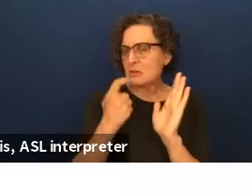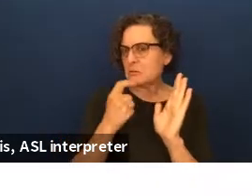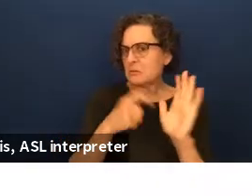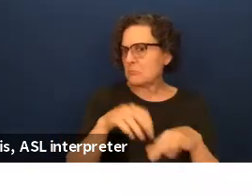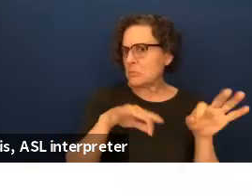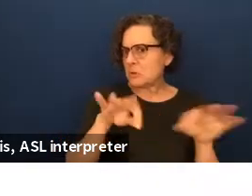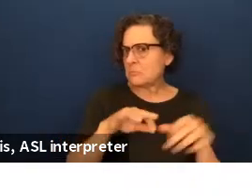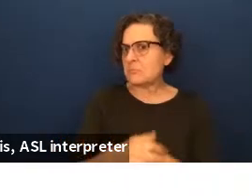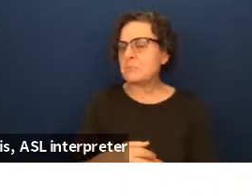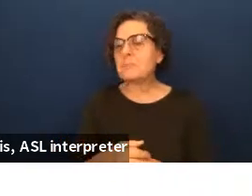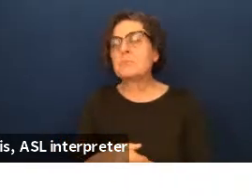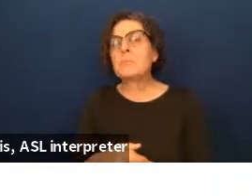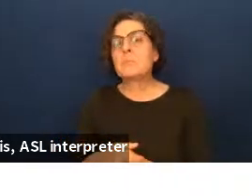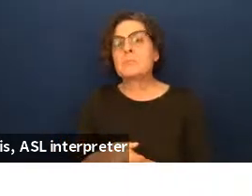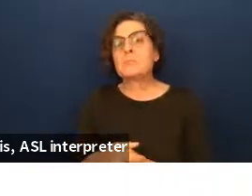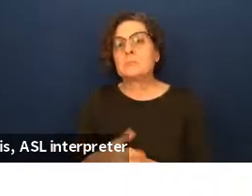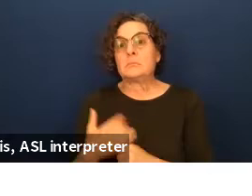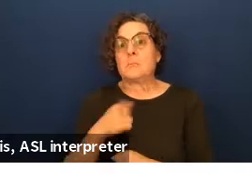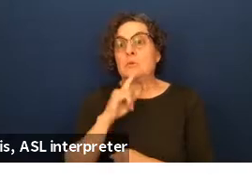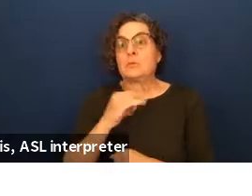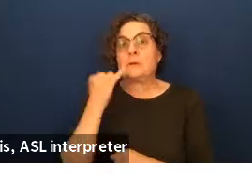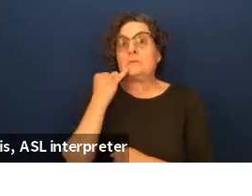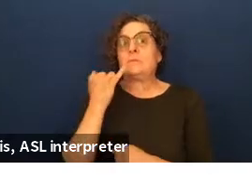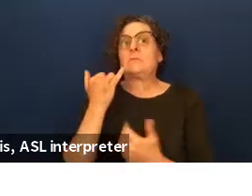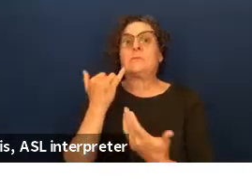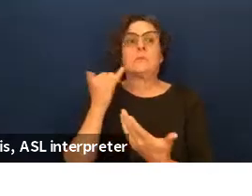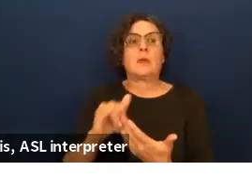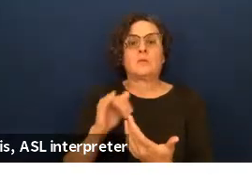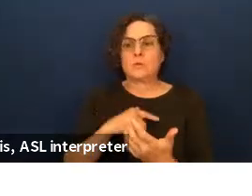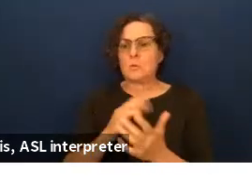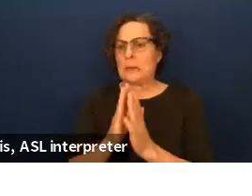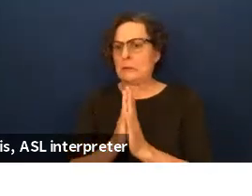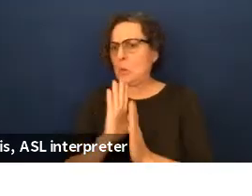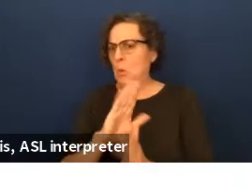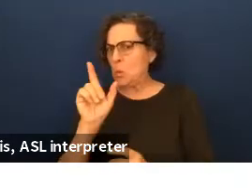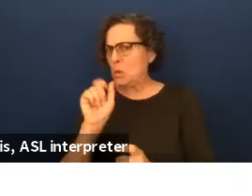And that, I don't know if that is what you are asking there.